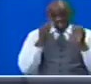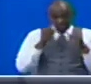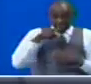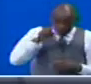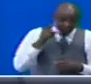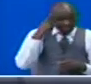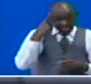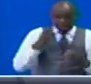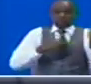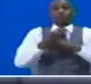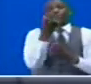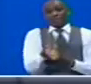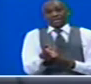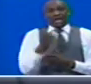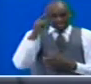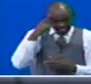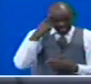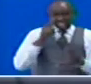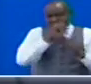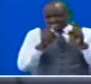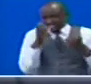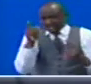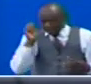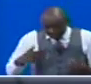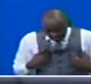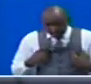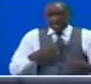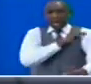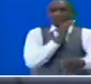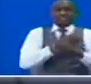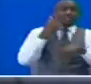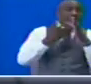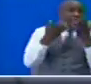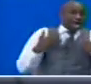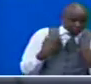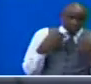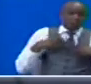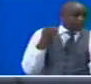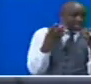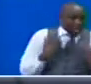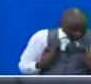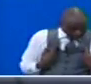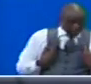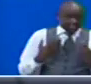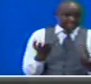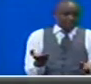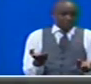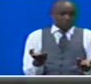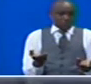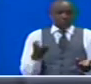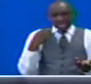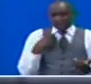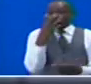about procurement, there's the question of testing, there's the question of capacity building, and we are talking of